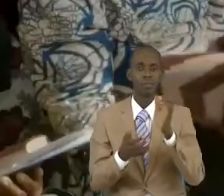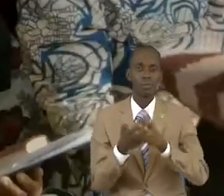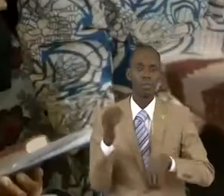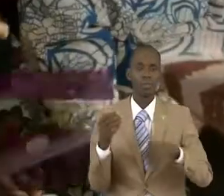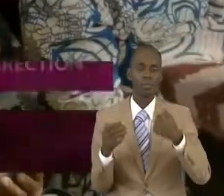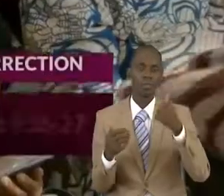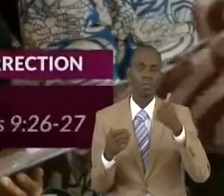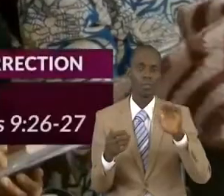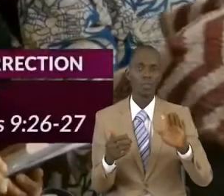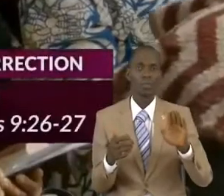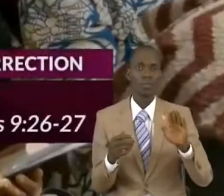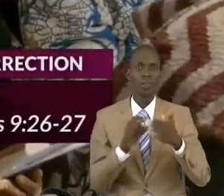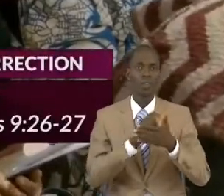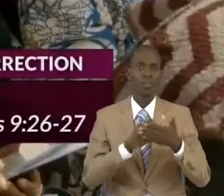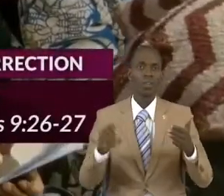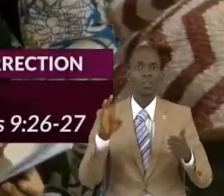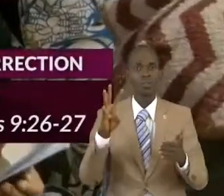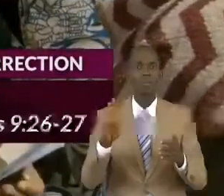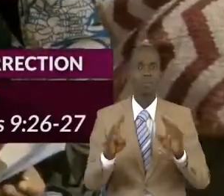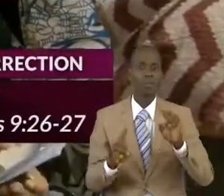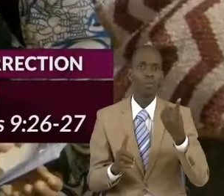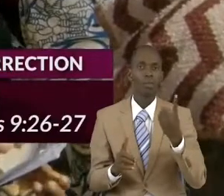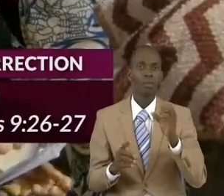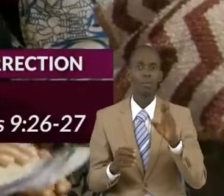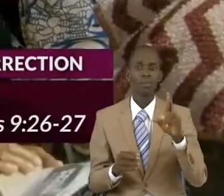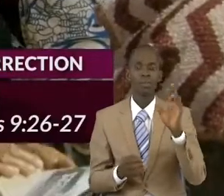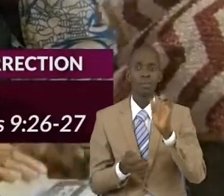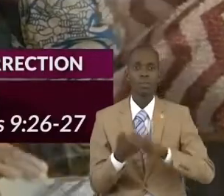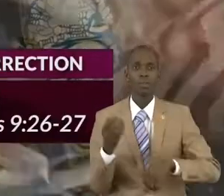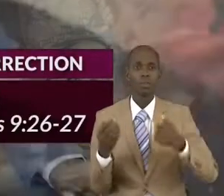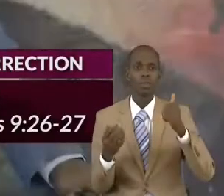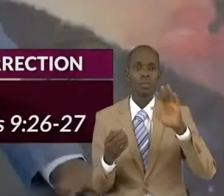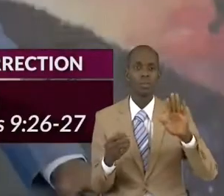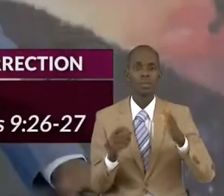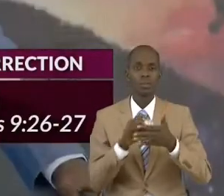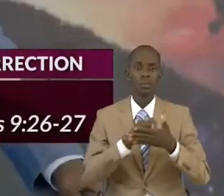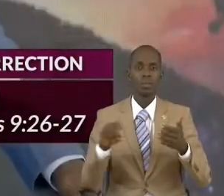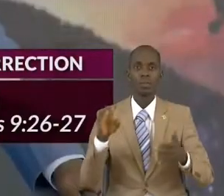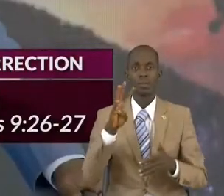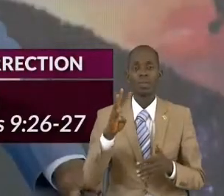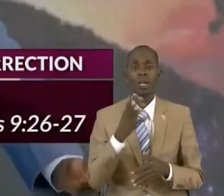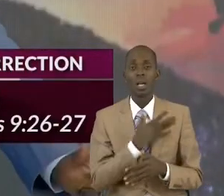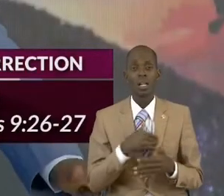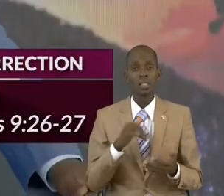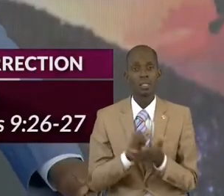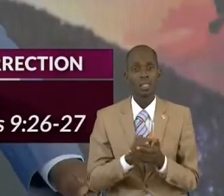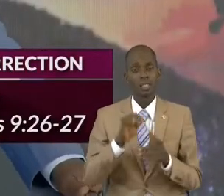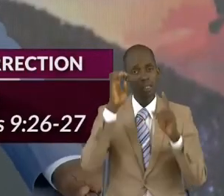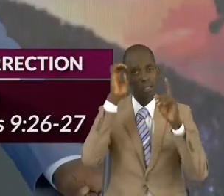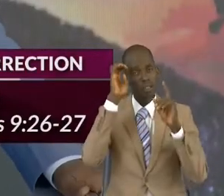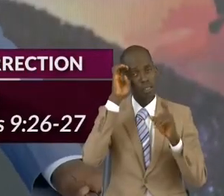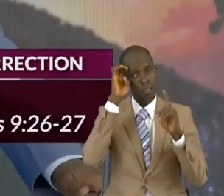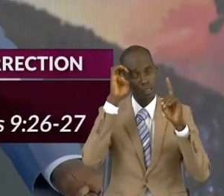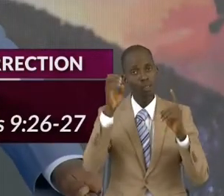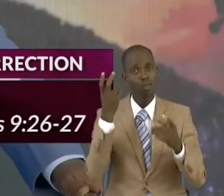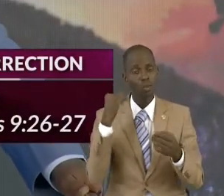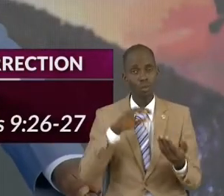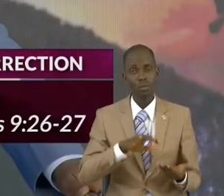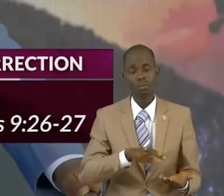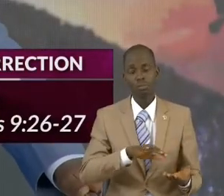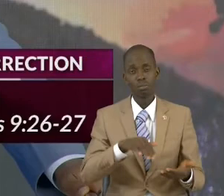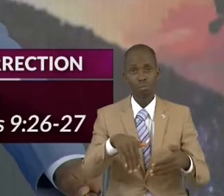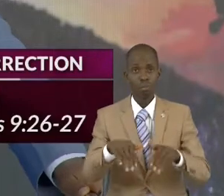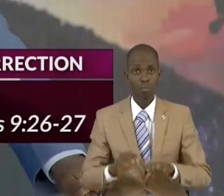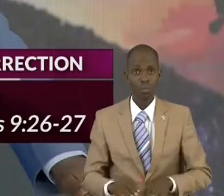I'm reading from verse 4. And that he was buried, and that he rose again the